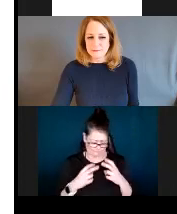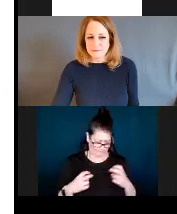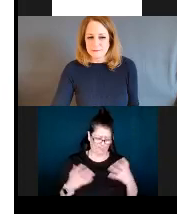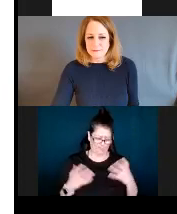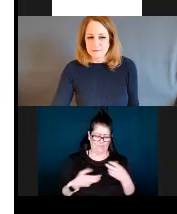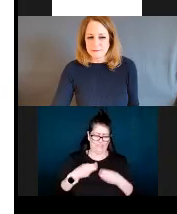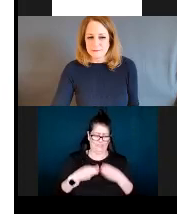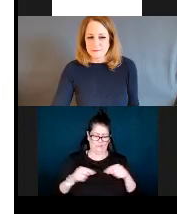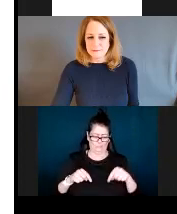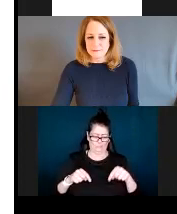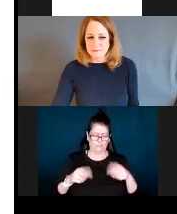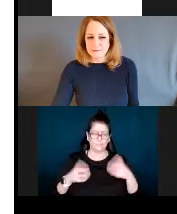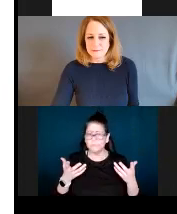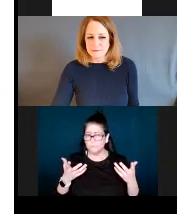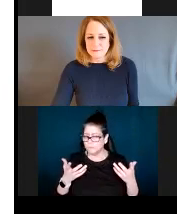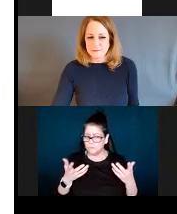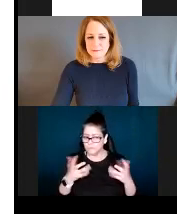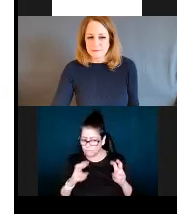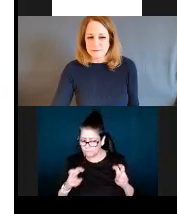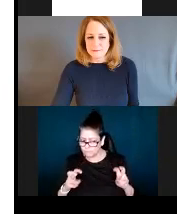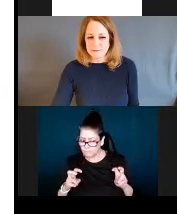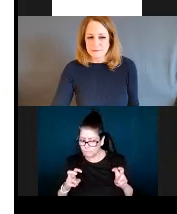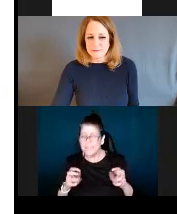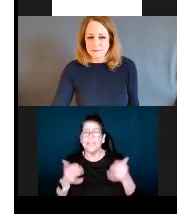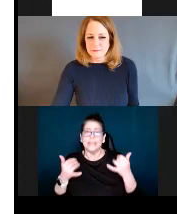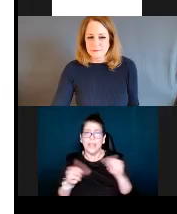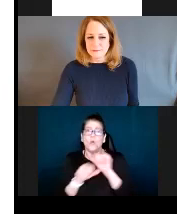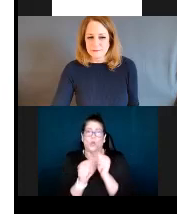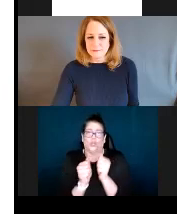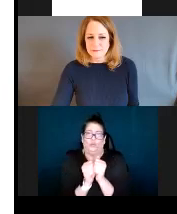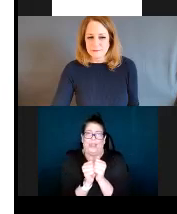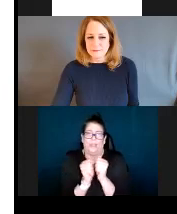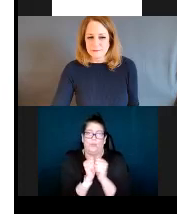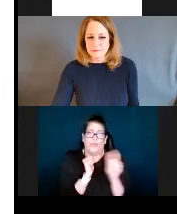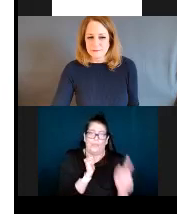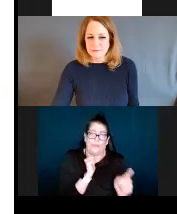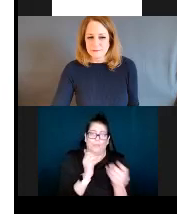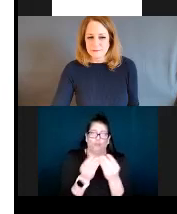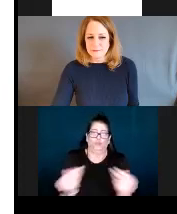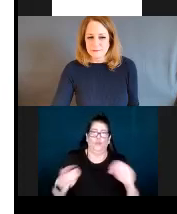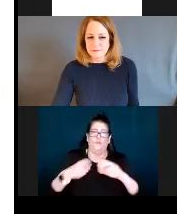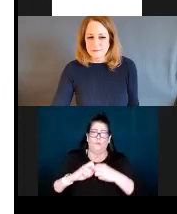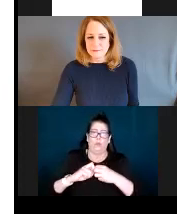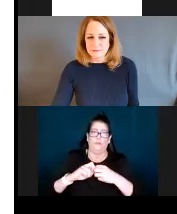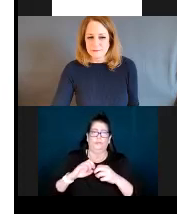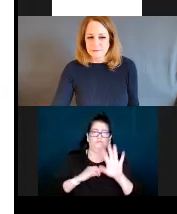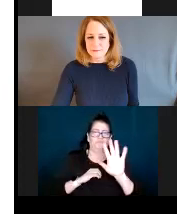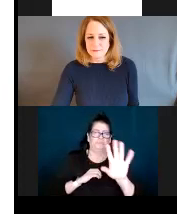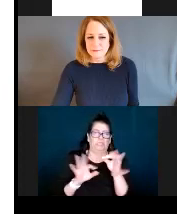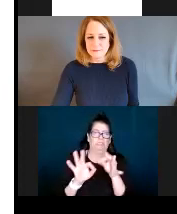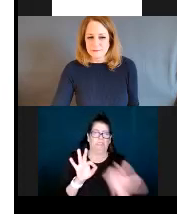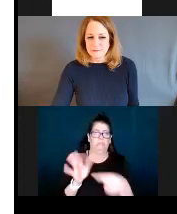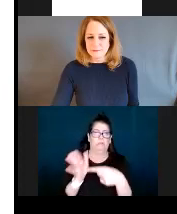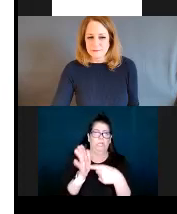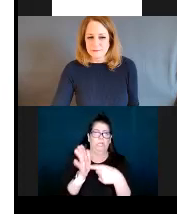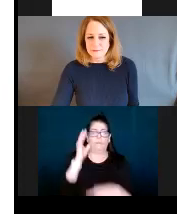want to work with the survivor together to solve the problem. So I'll give you a simple example. Maybe you're on the